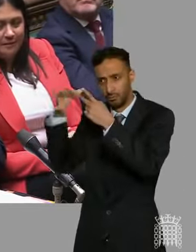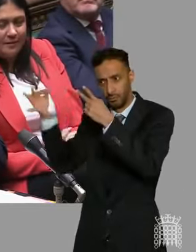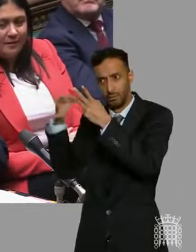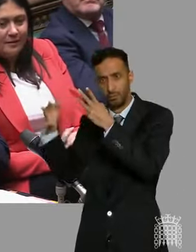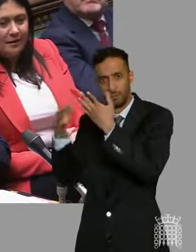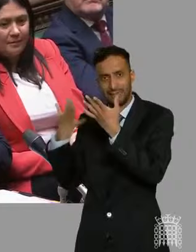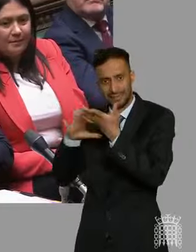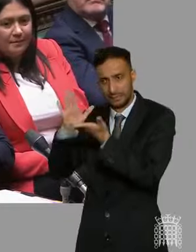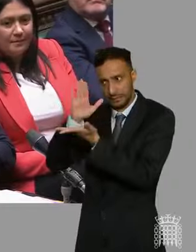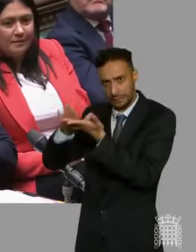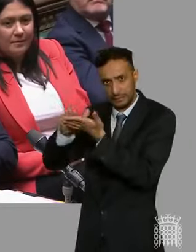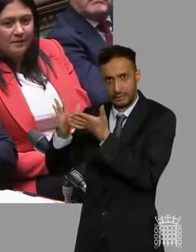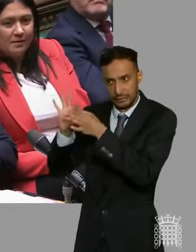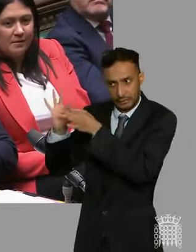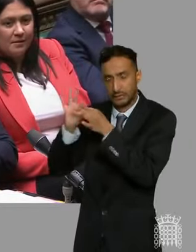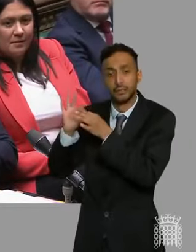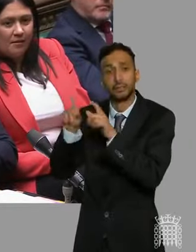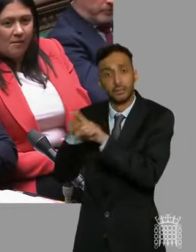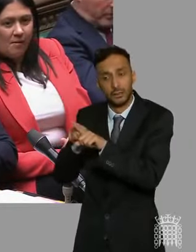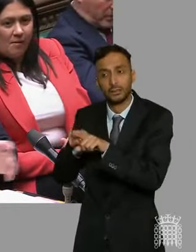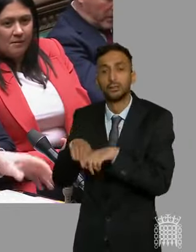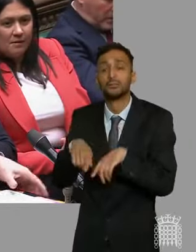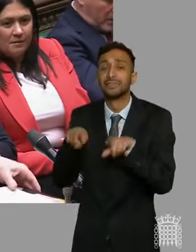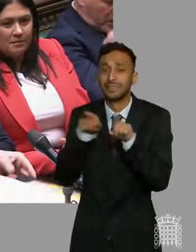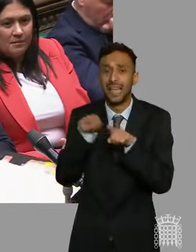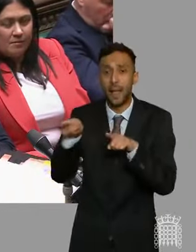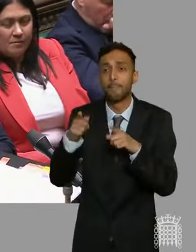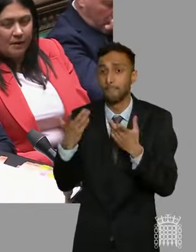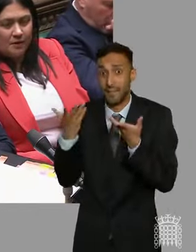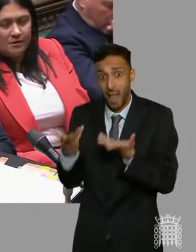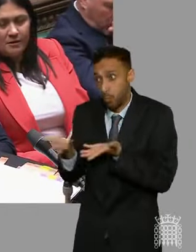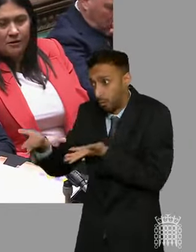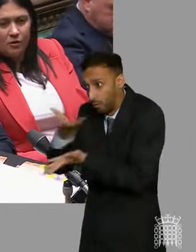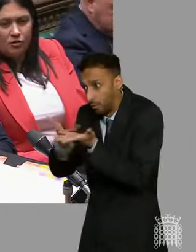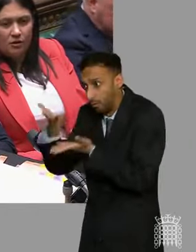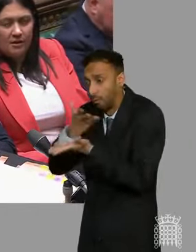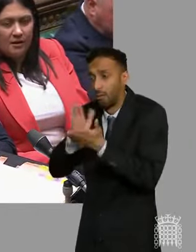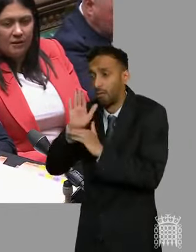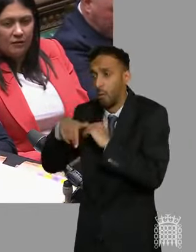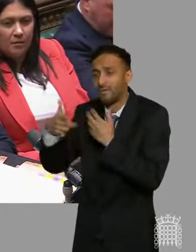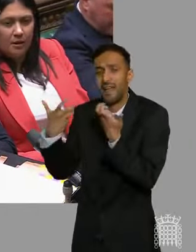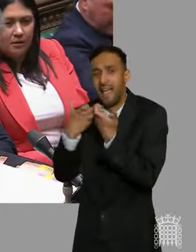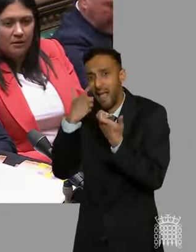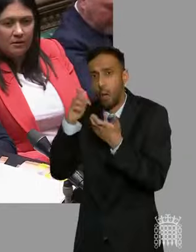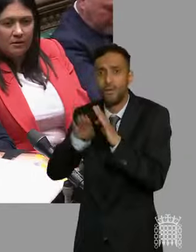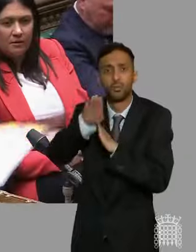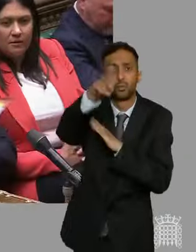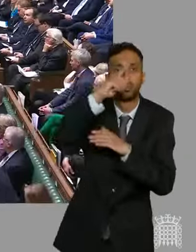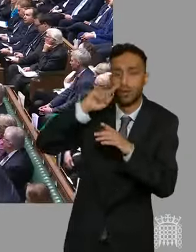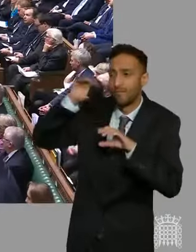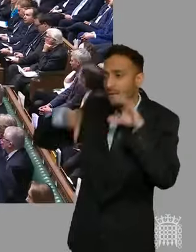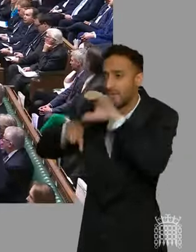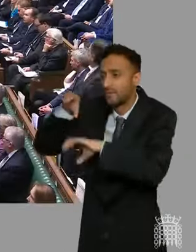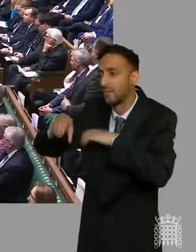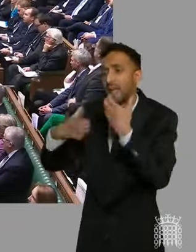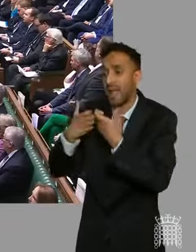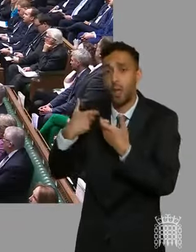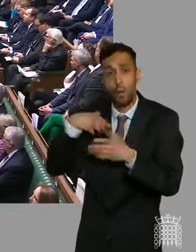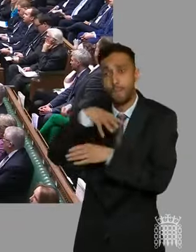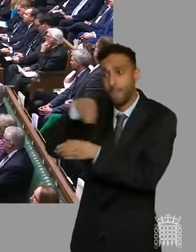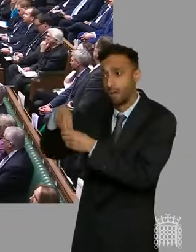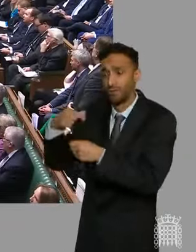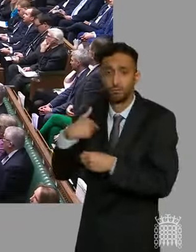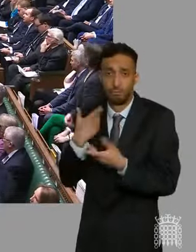future funding. We're part of that discussion, and I'm happy to share that with the House as it evolves. Sir Ed